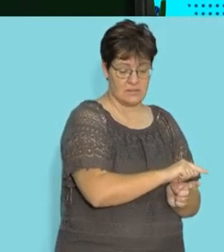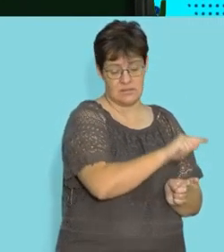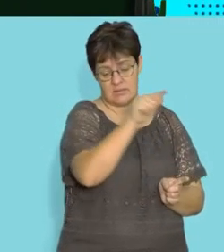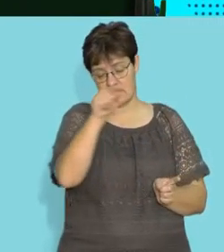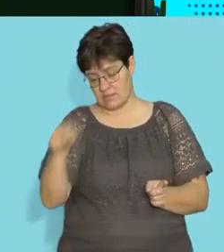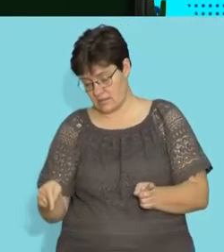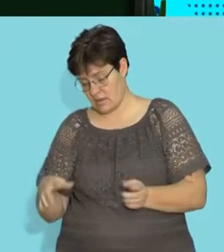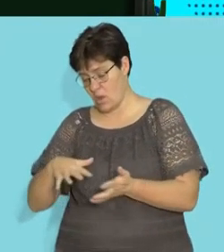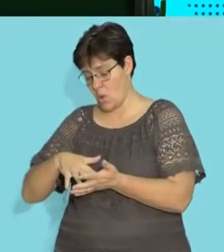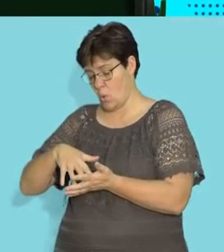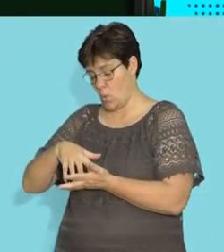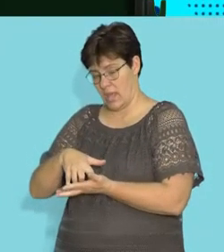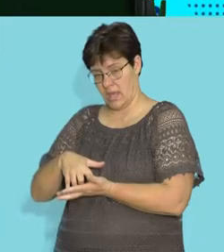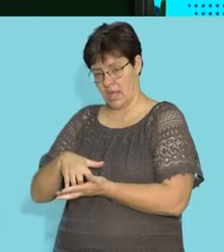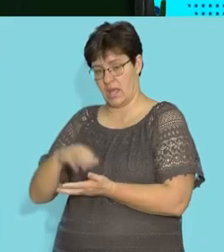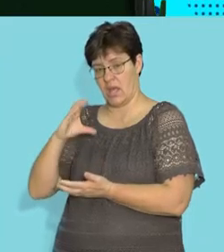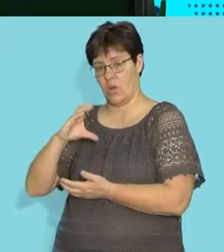conjugate